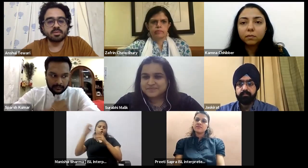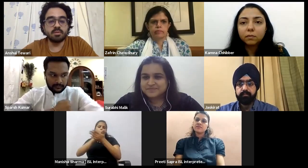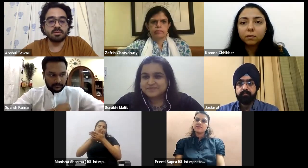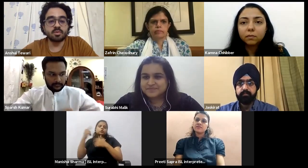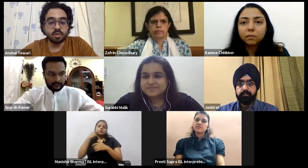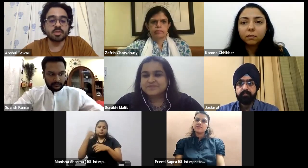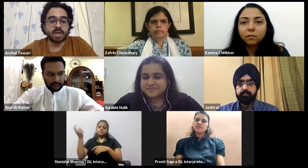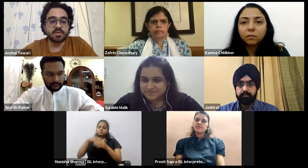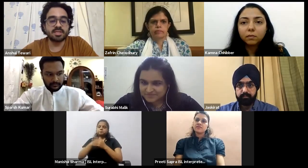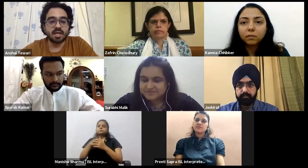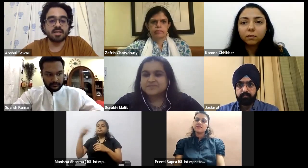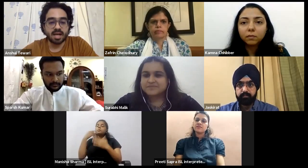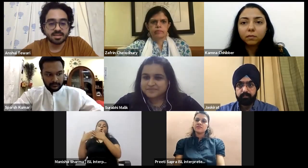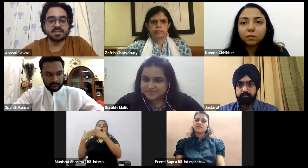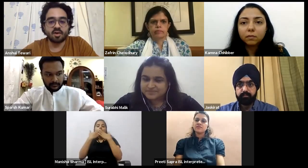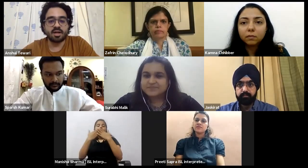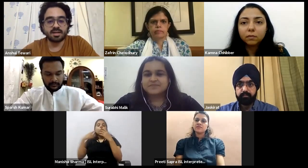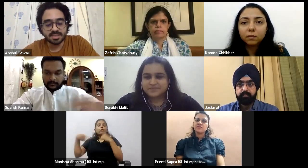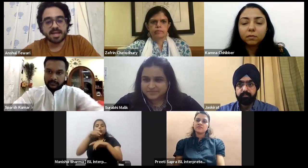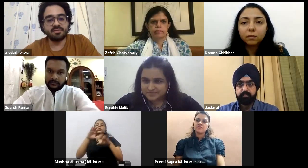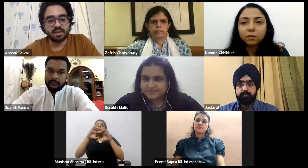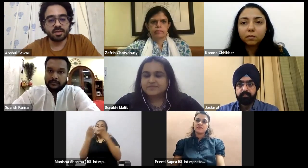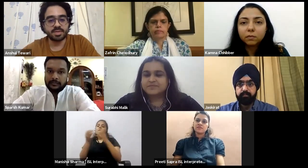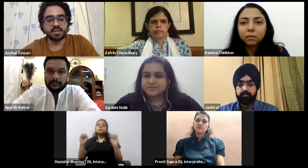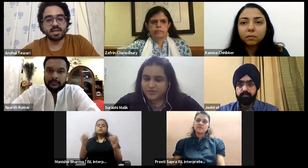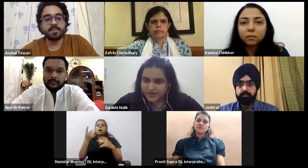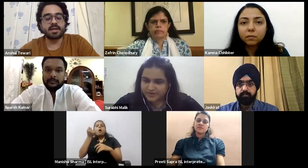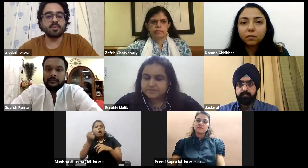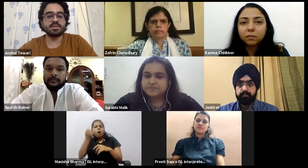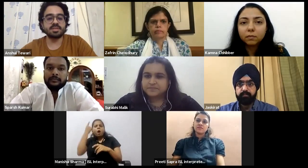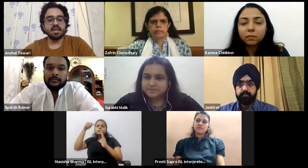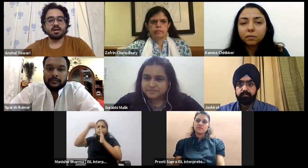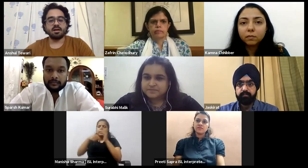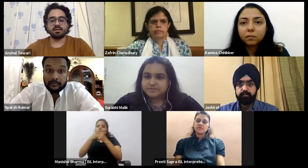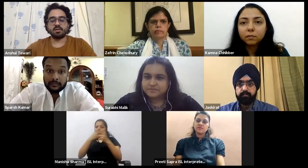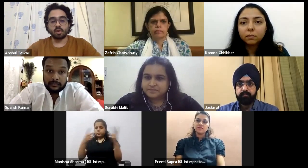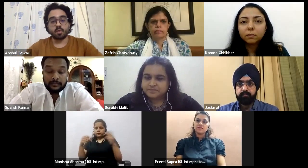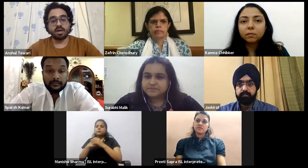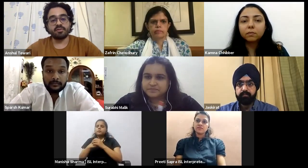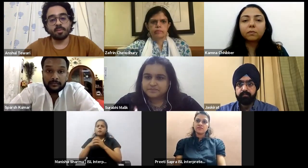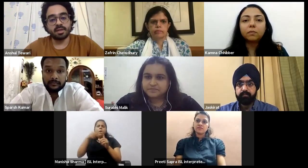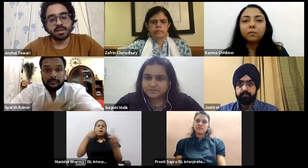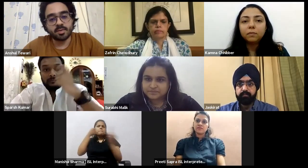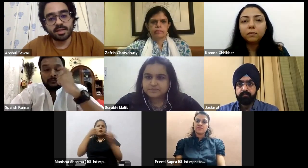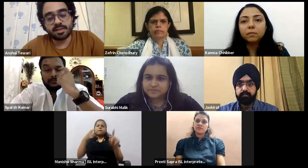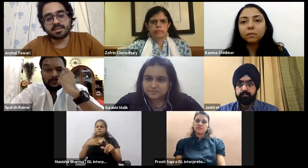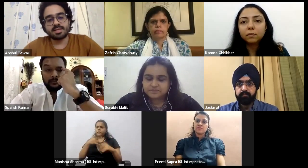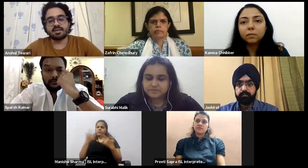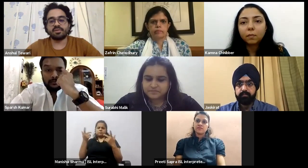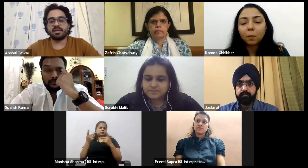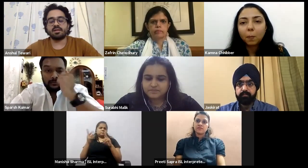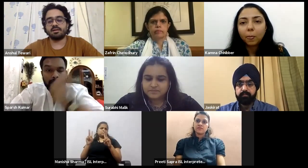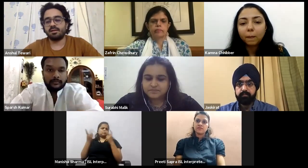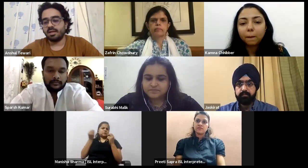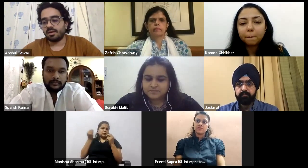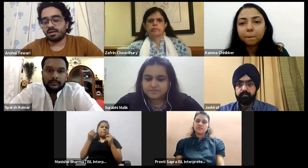schools to actually start classes on understanding fake news, and the impact was quite phenomenal there. So I think that's